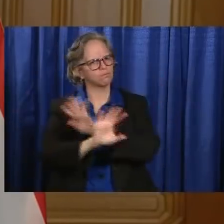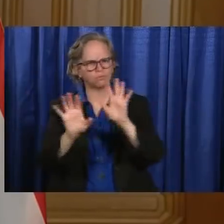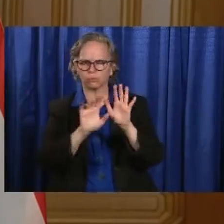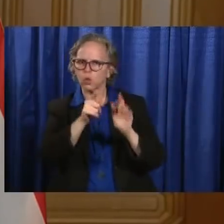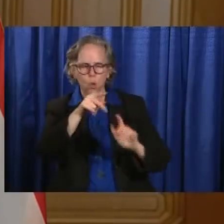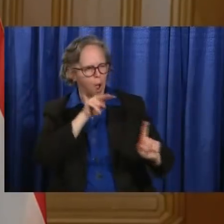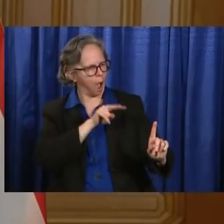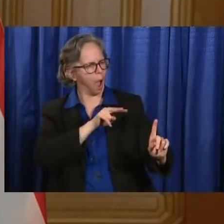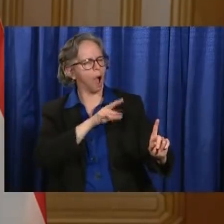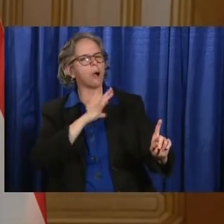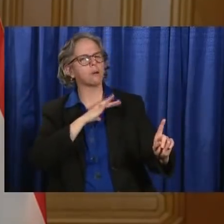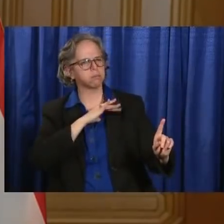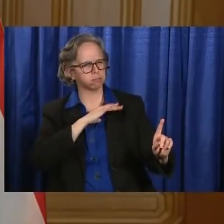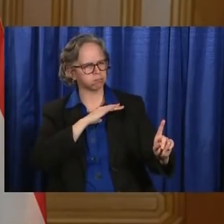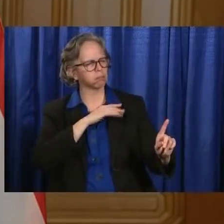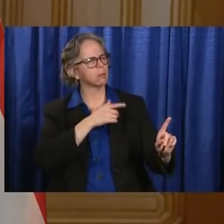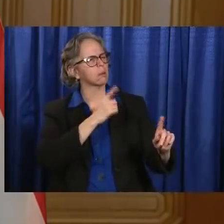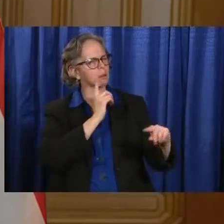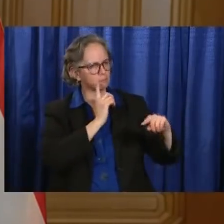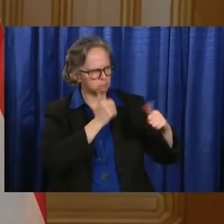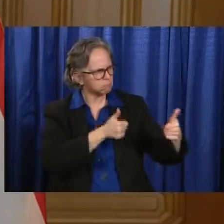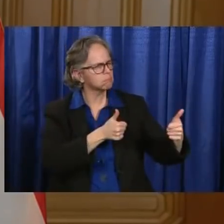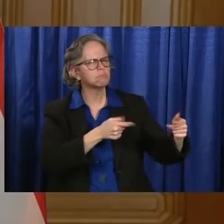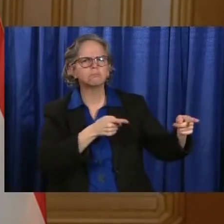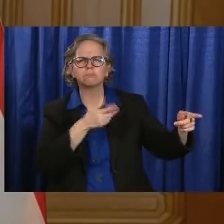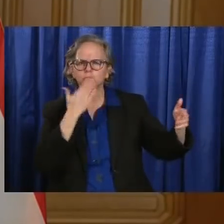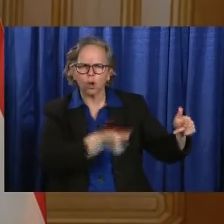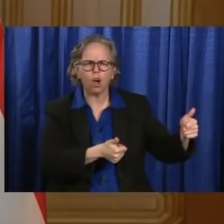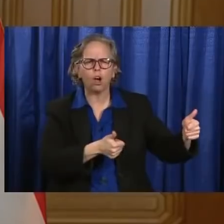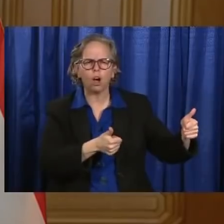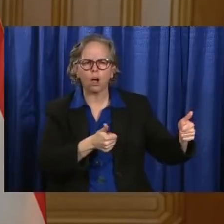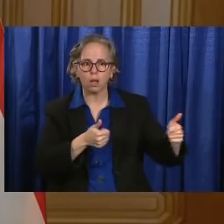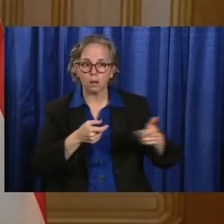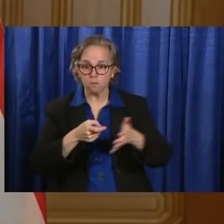positive. And we're not going to require these to be worn.